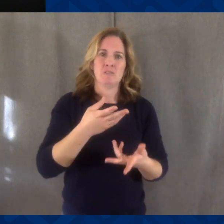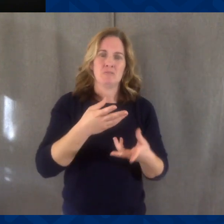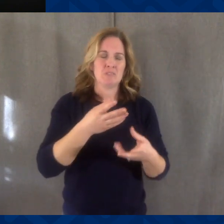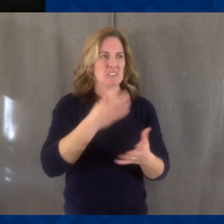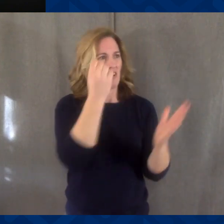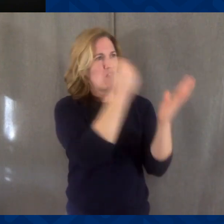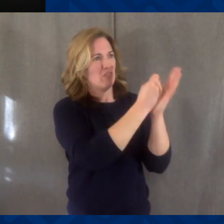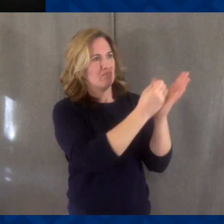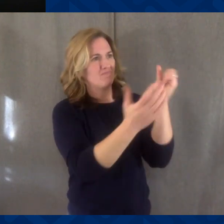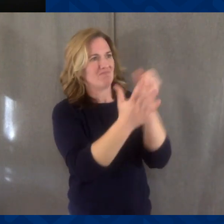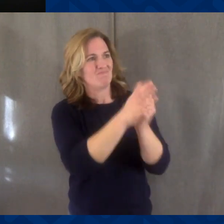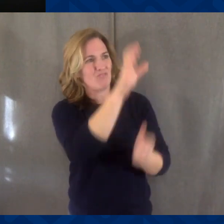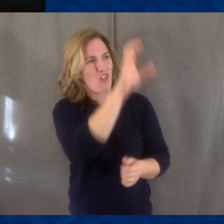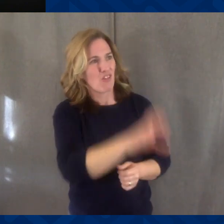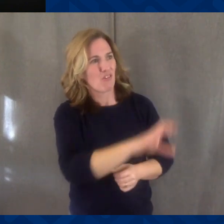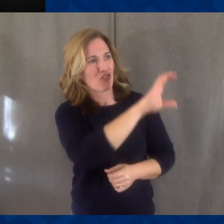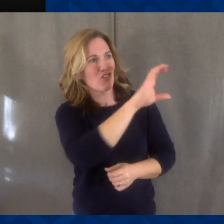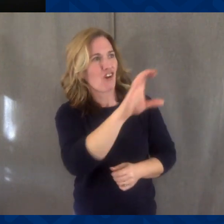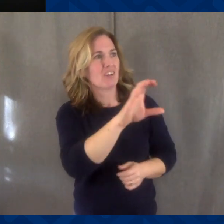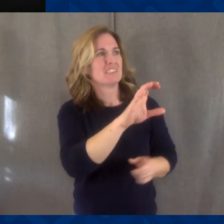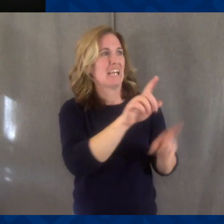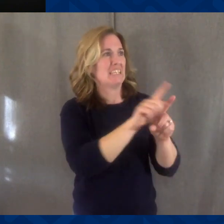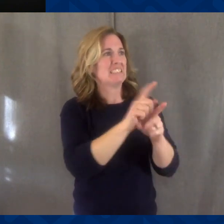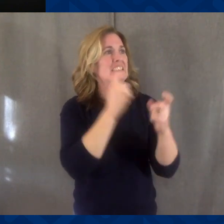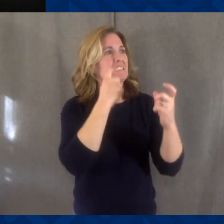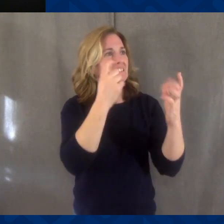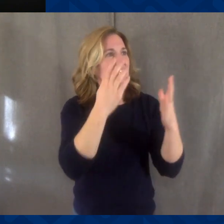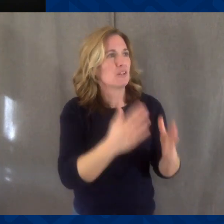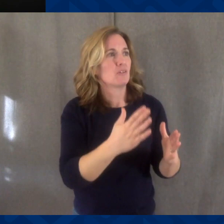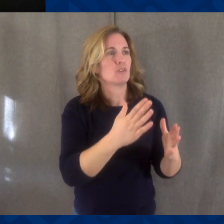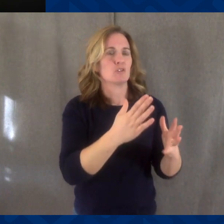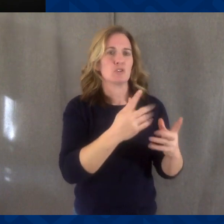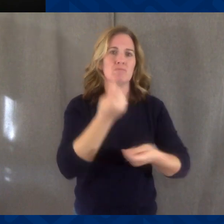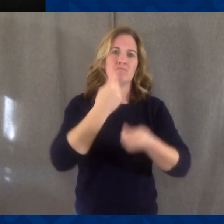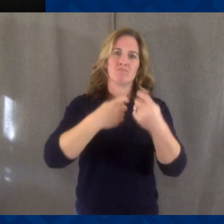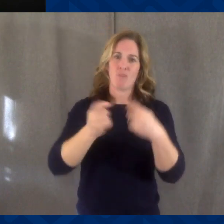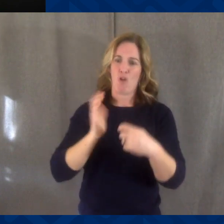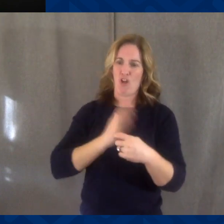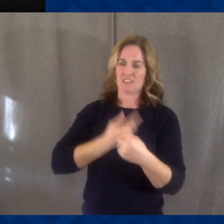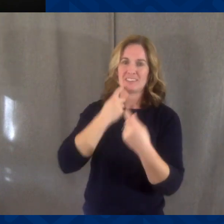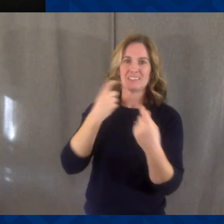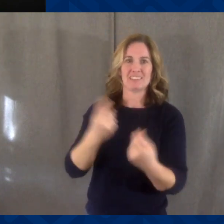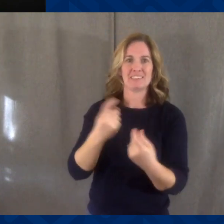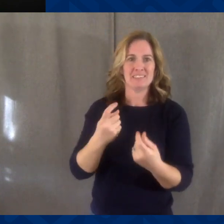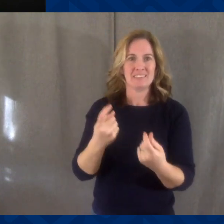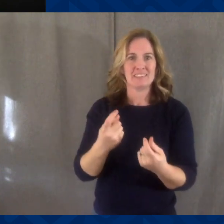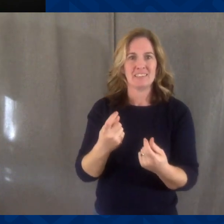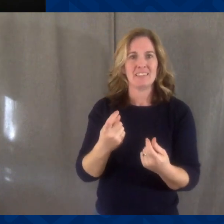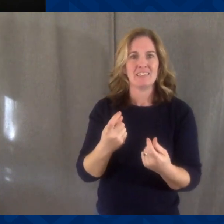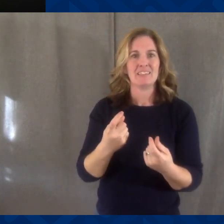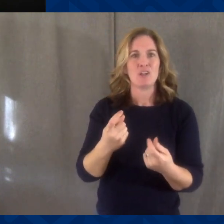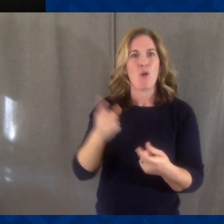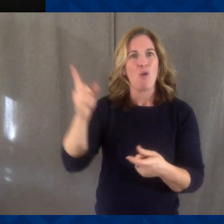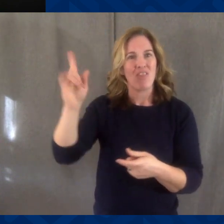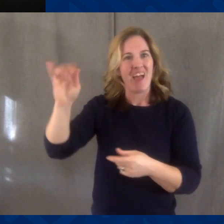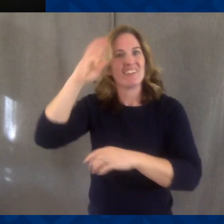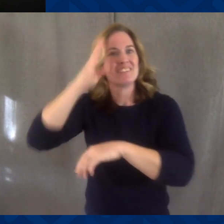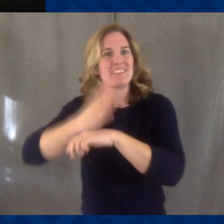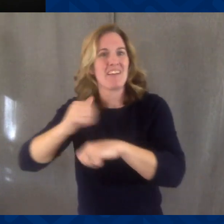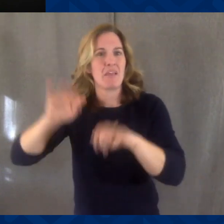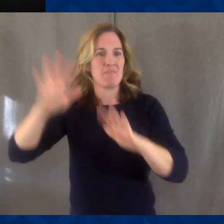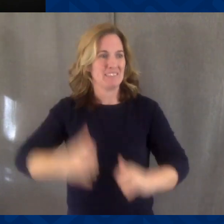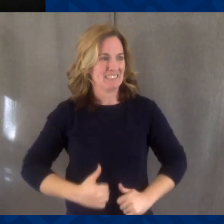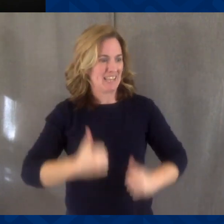God. Perhaps you maybe identify a little bit more with the younger son, and you've been wasting your life